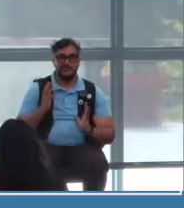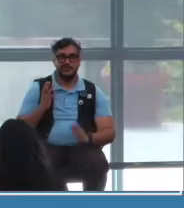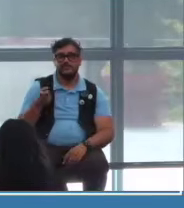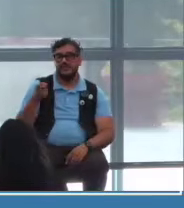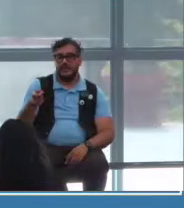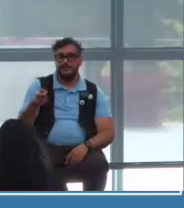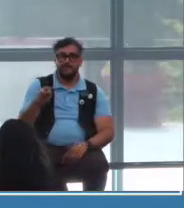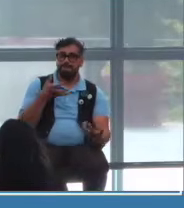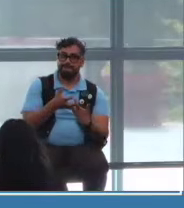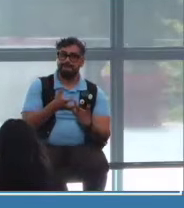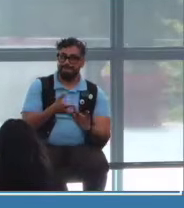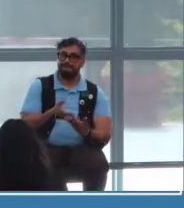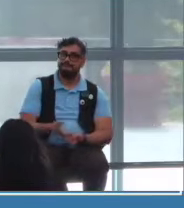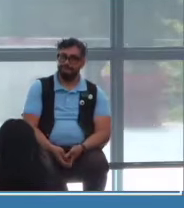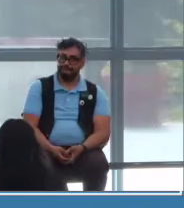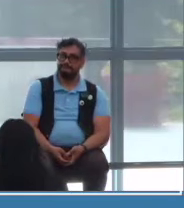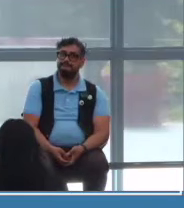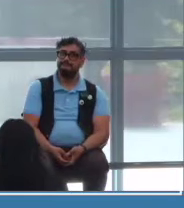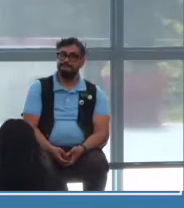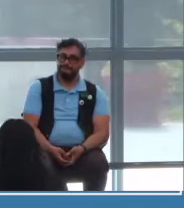correct person to see.